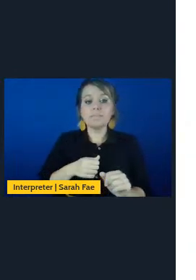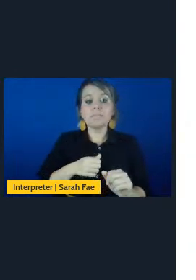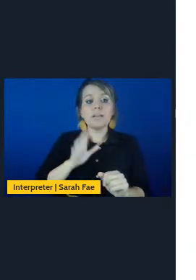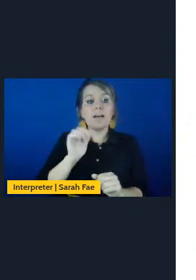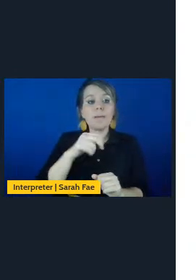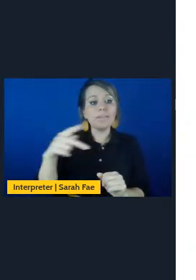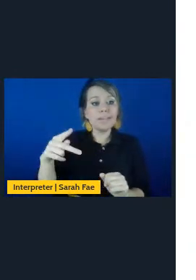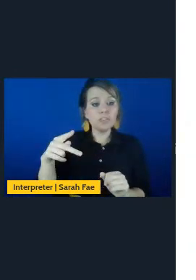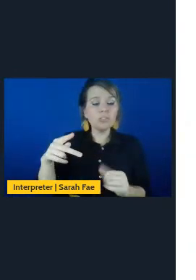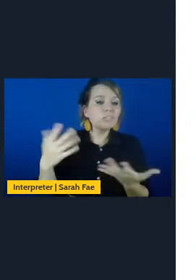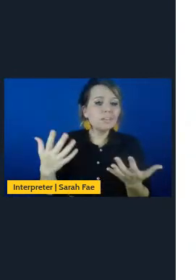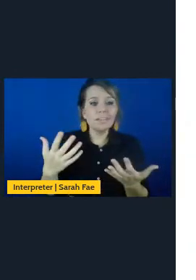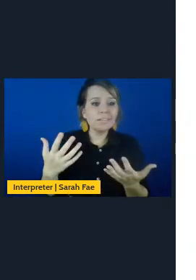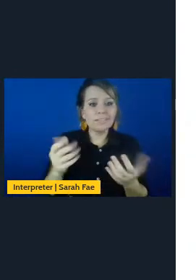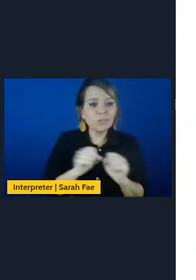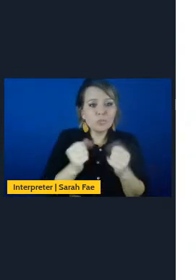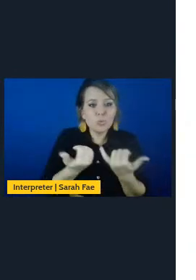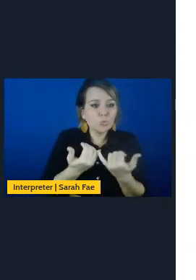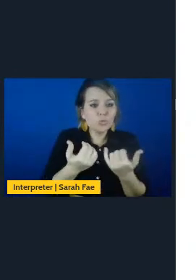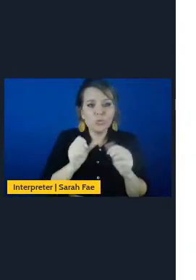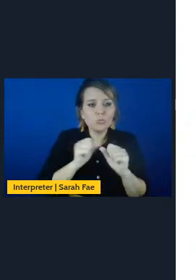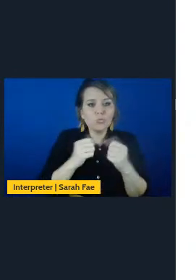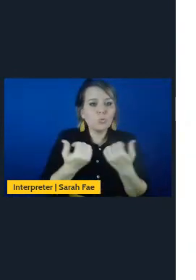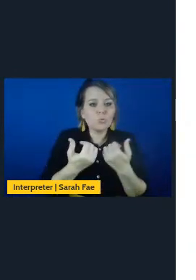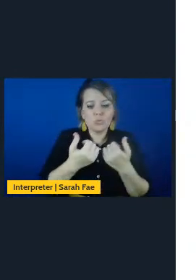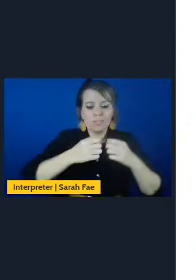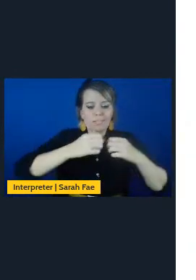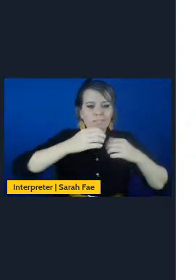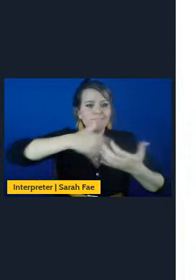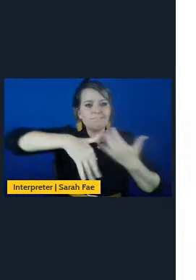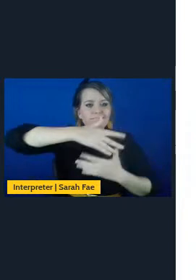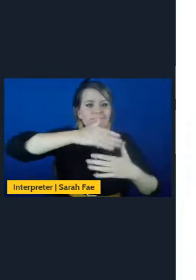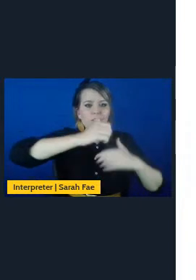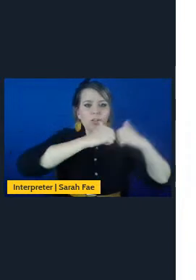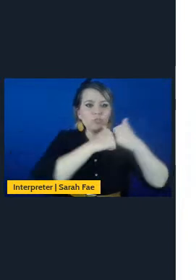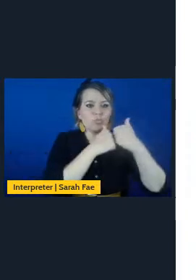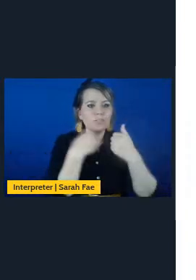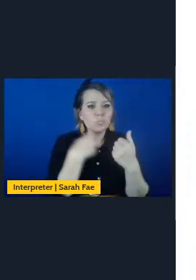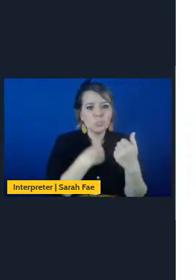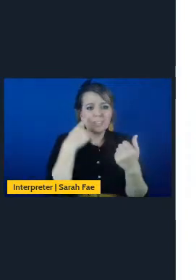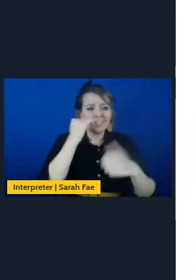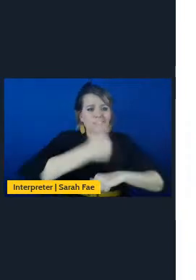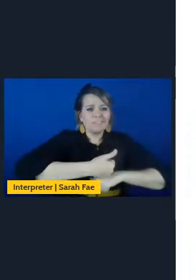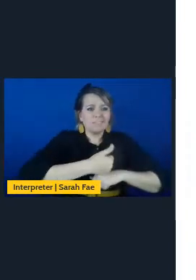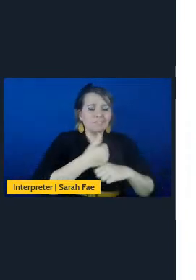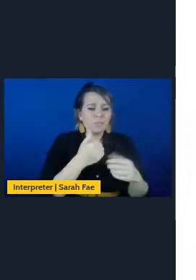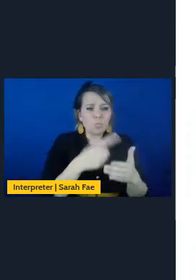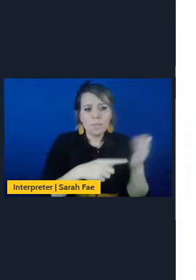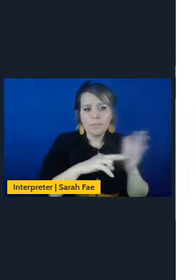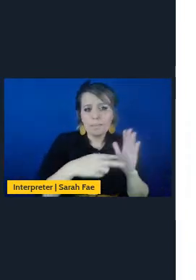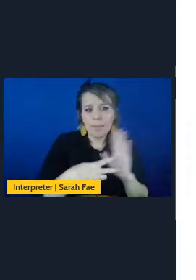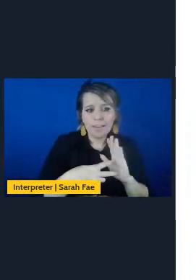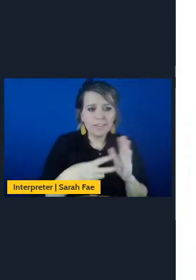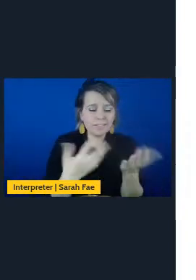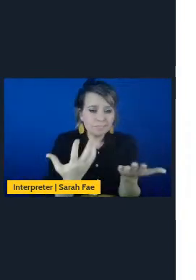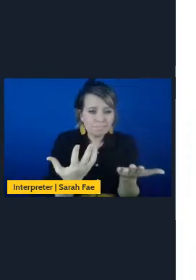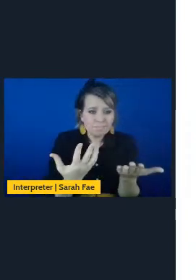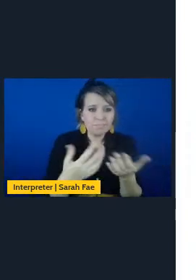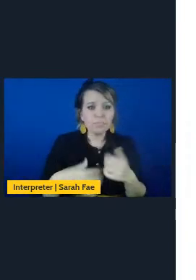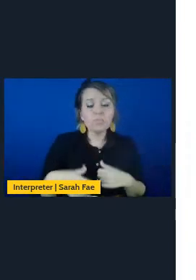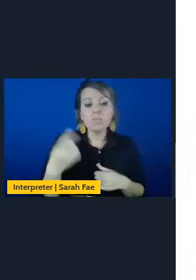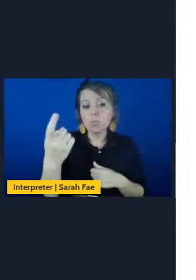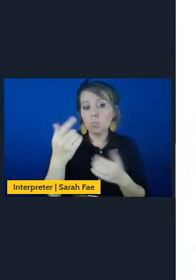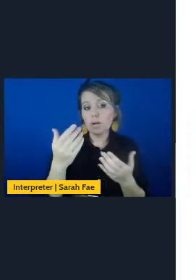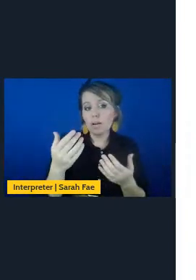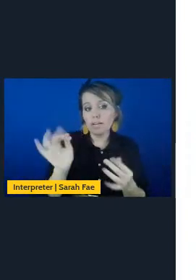social constructions. So there is a lot of human element involved there, right? About thinking about those boundaries. So one option to think